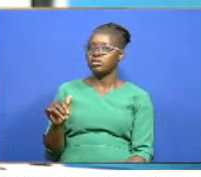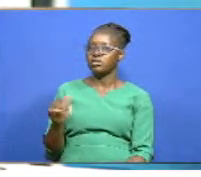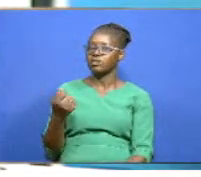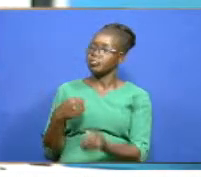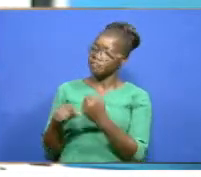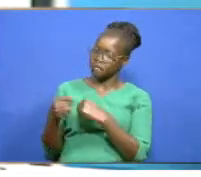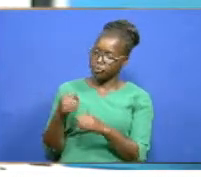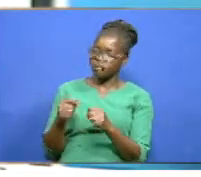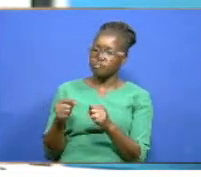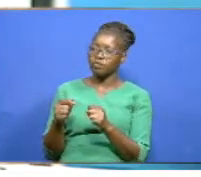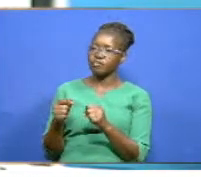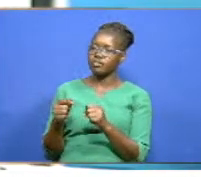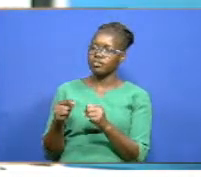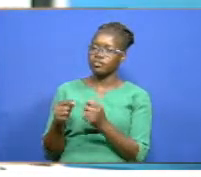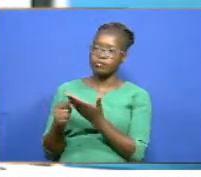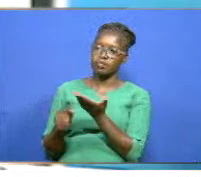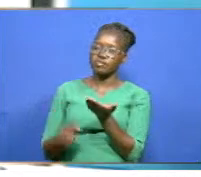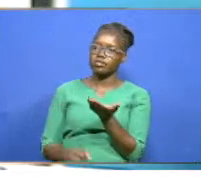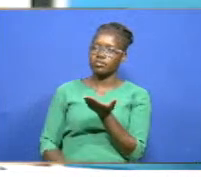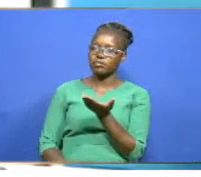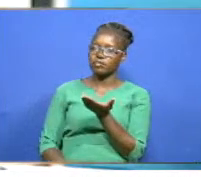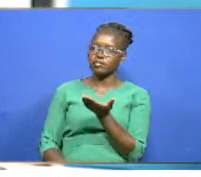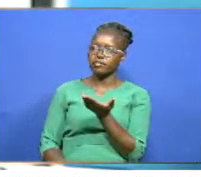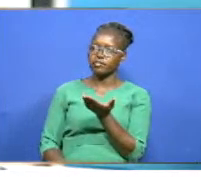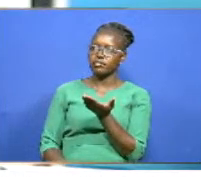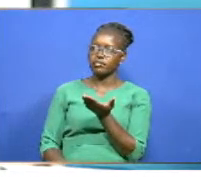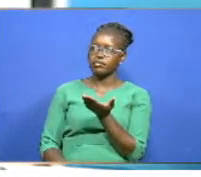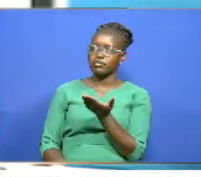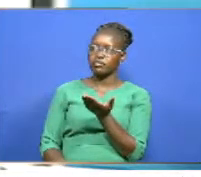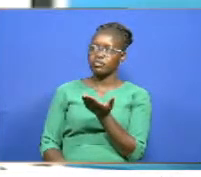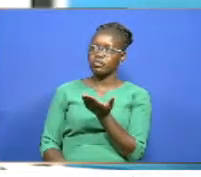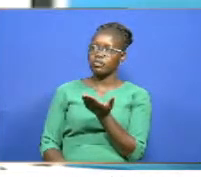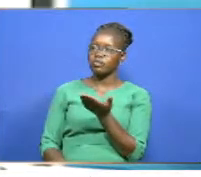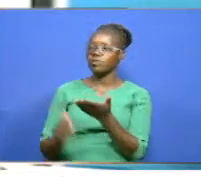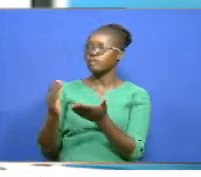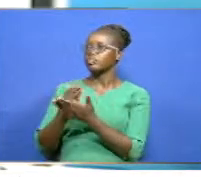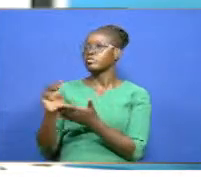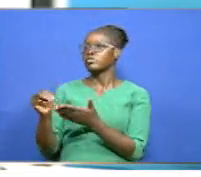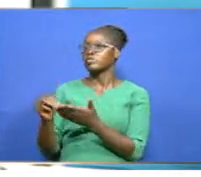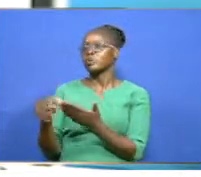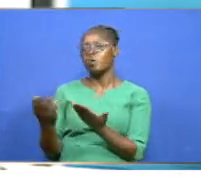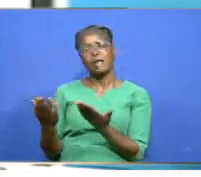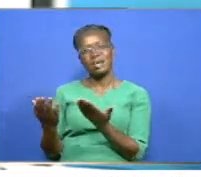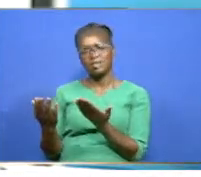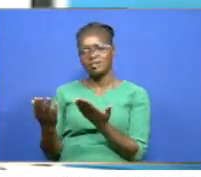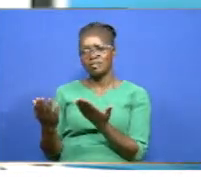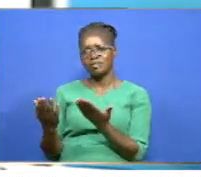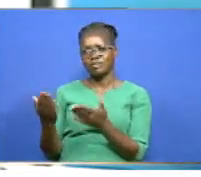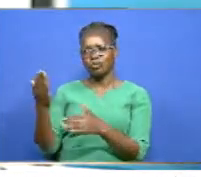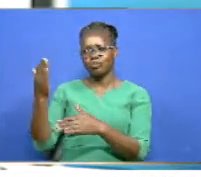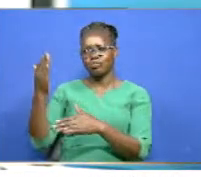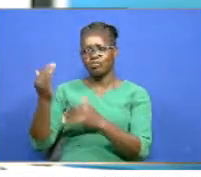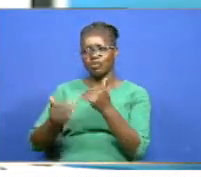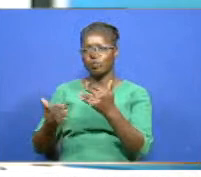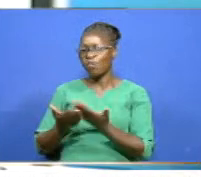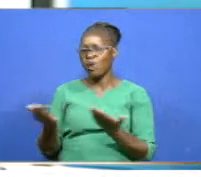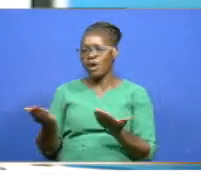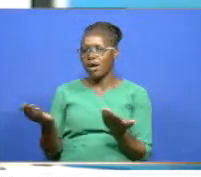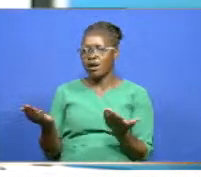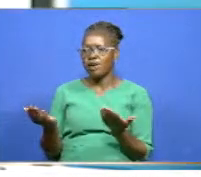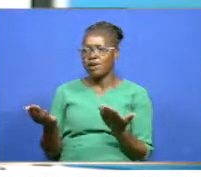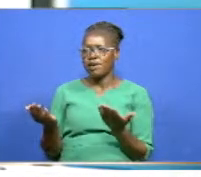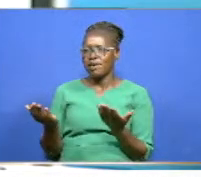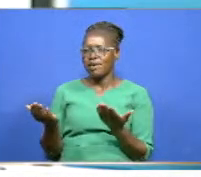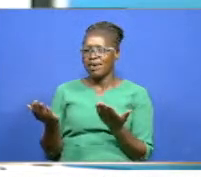action can be taken, and blacking them out? Where do you draw the line? It's a very